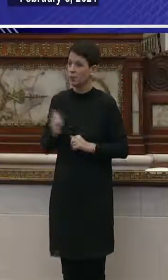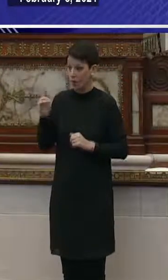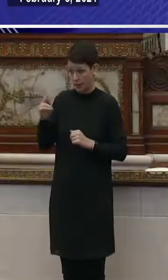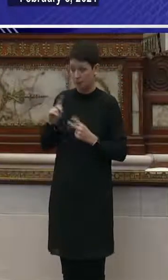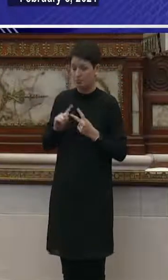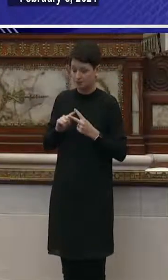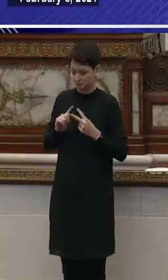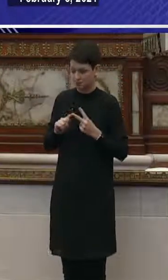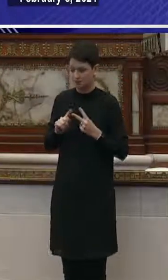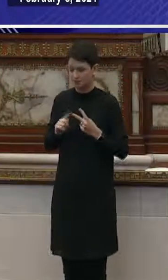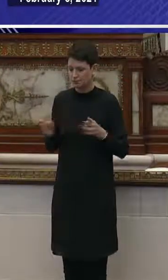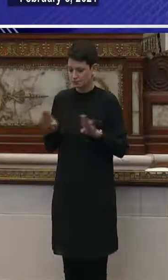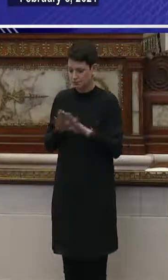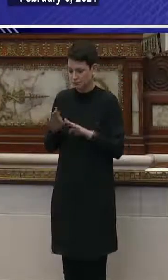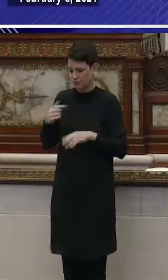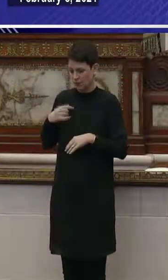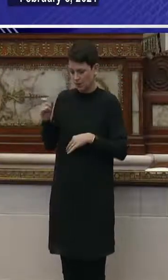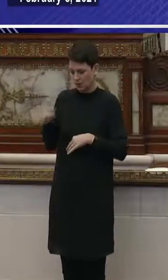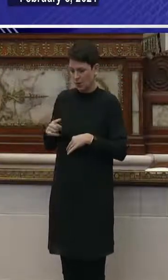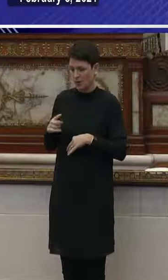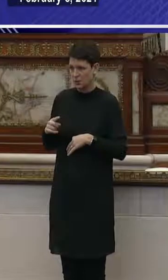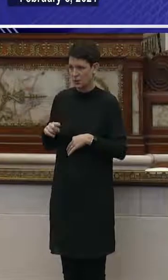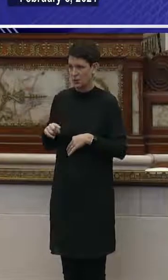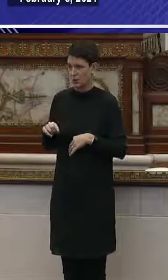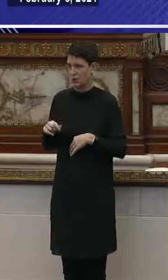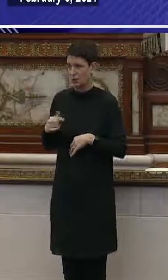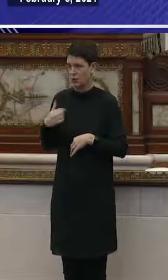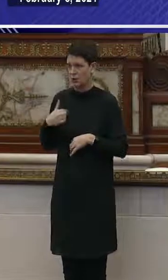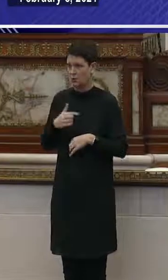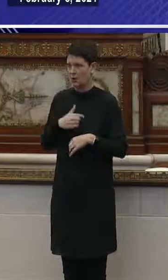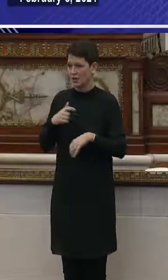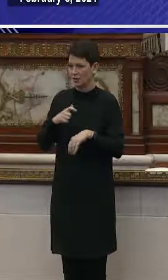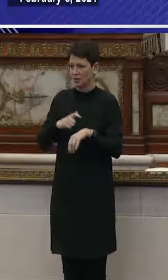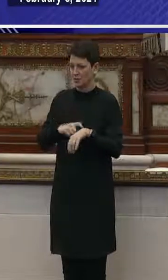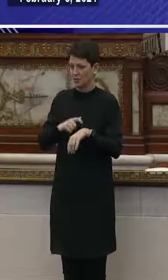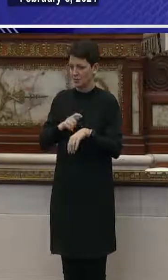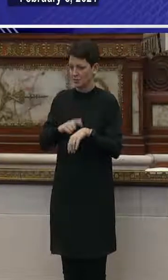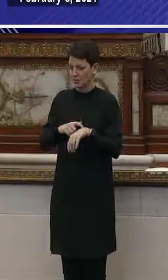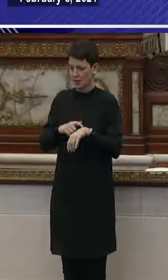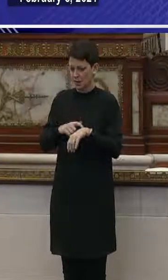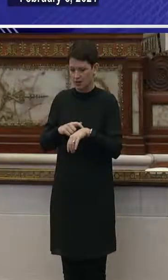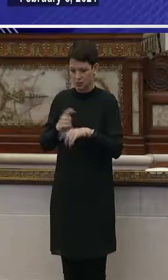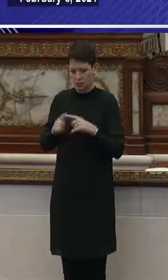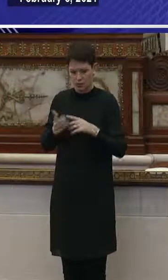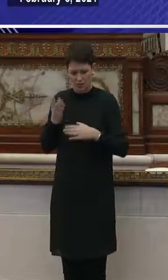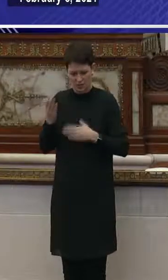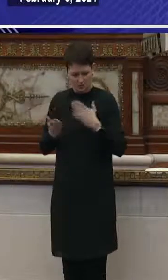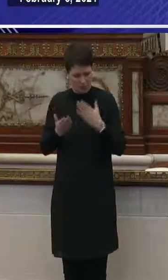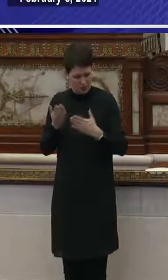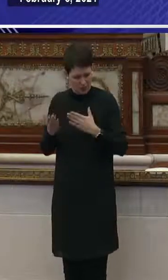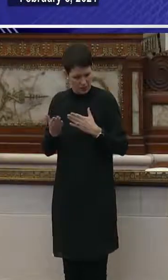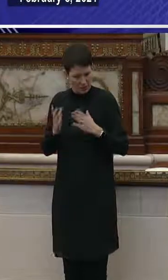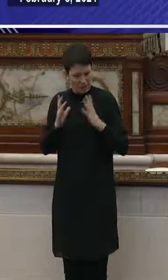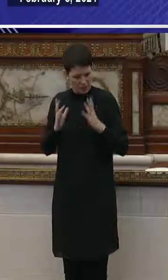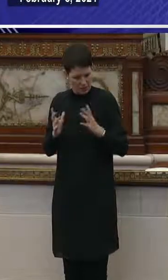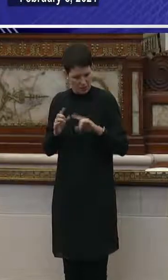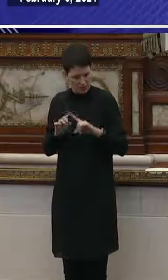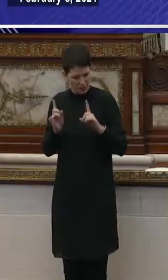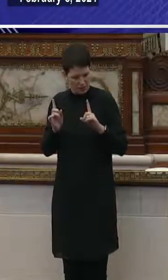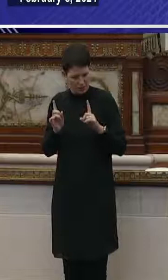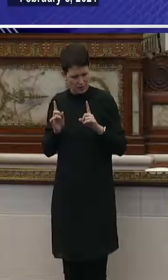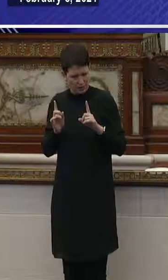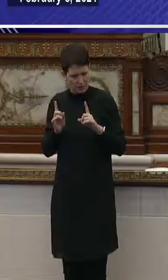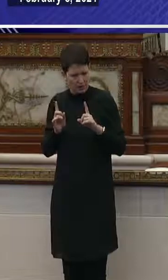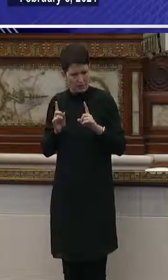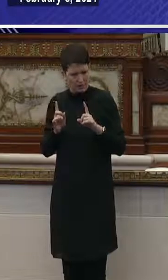and so to close out, and if we have another time for rounds, or I can submit, that's fine. But